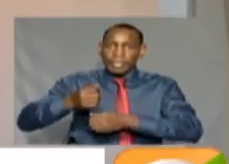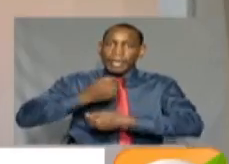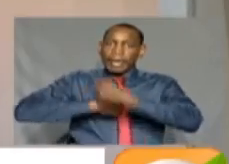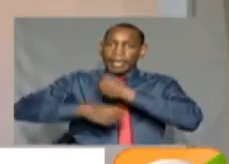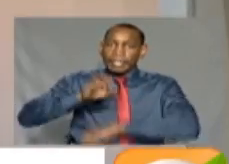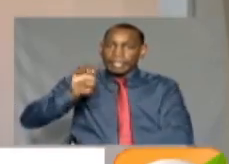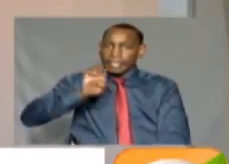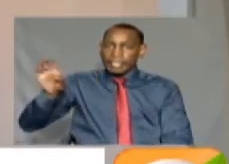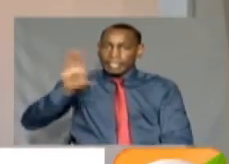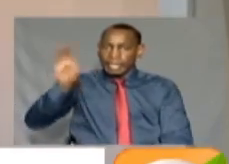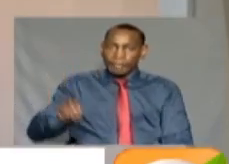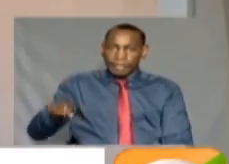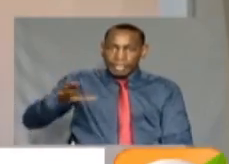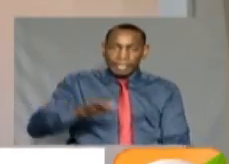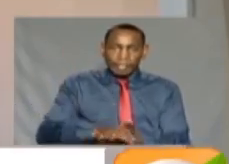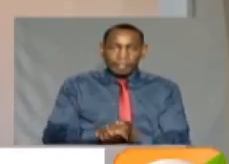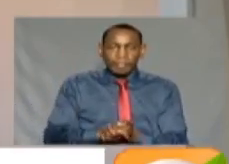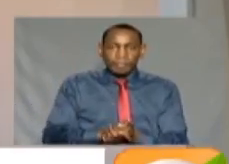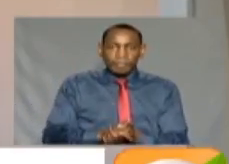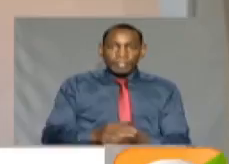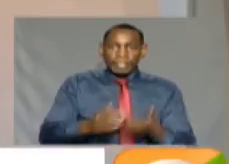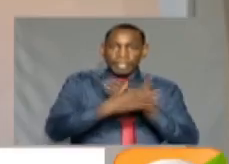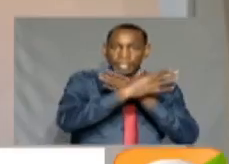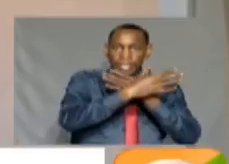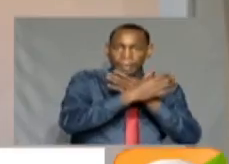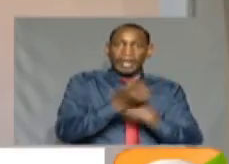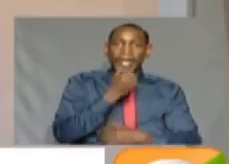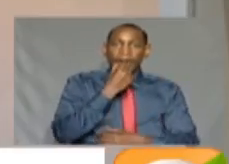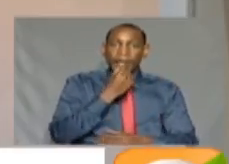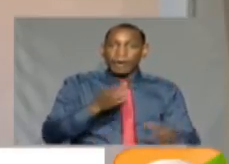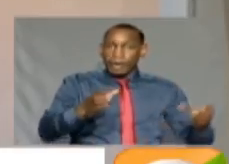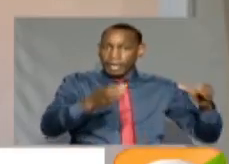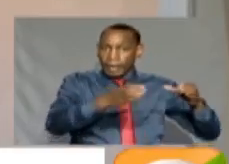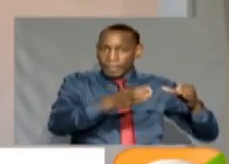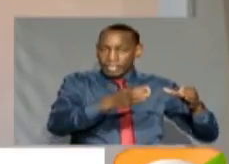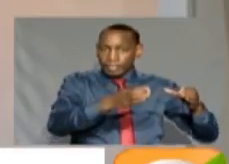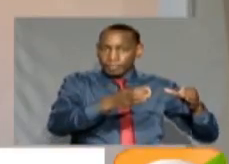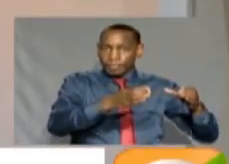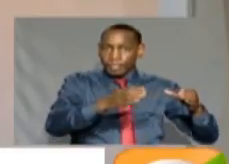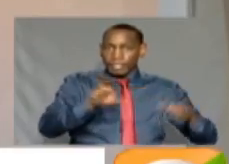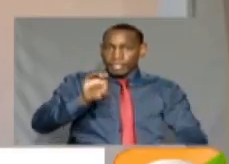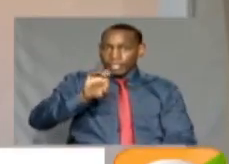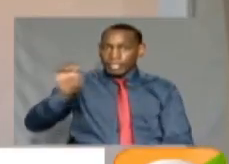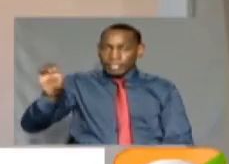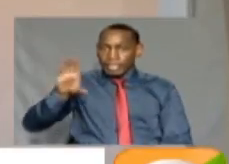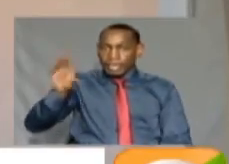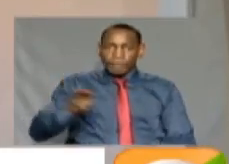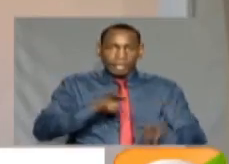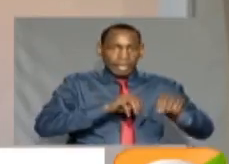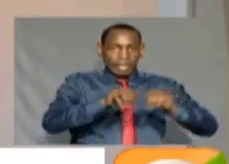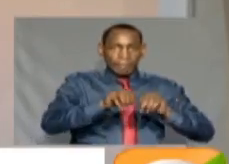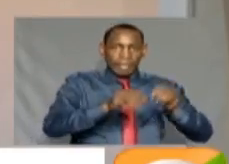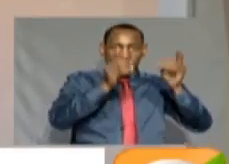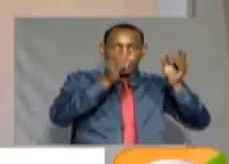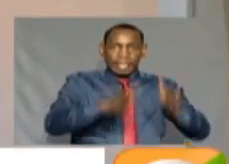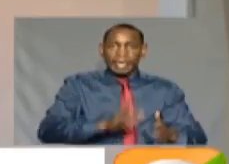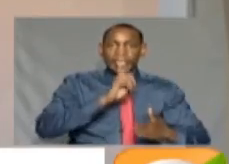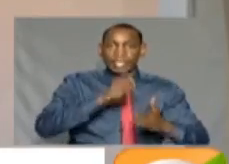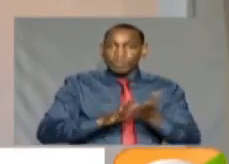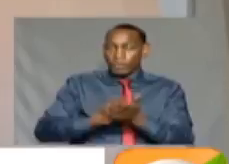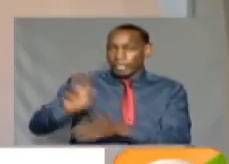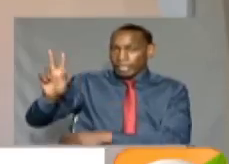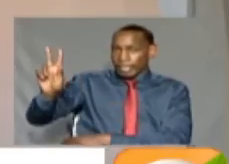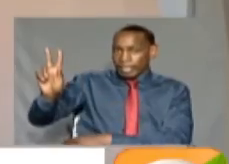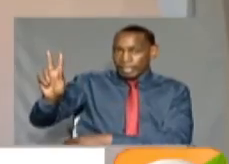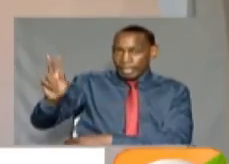African region. The German pharmaceutical East Africa's managing director, Laurent Perrier, says Kenya